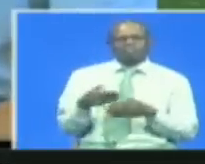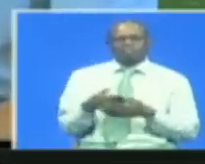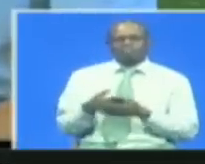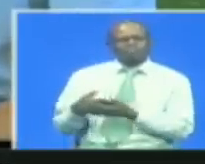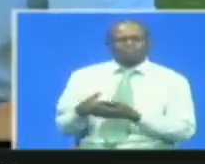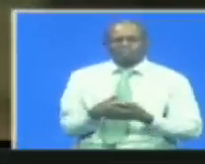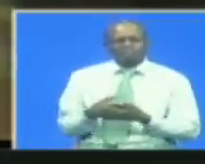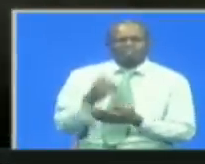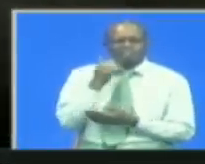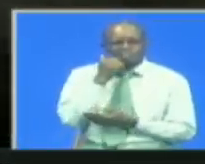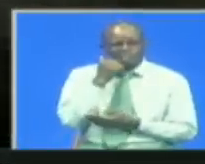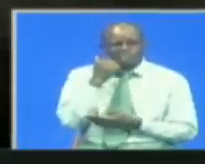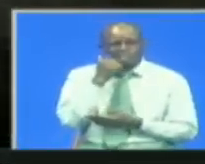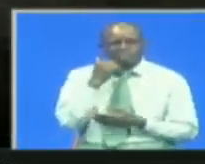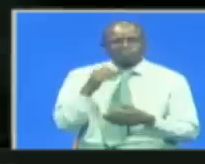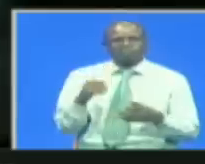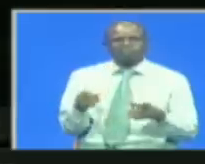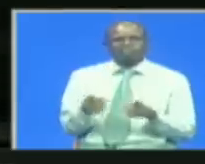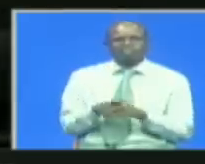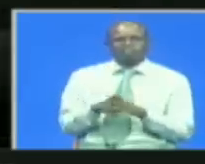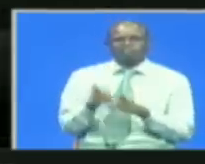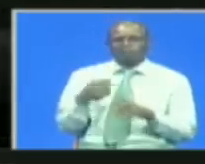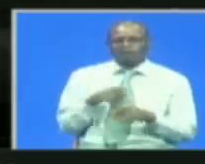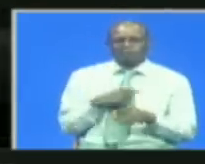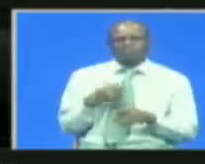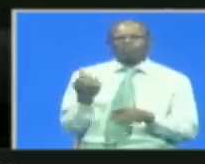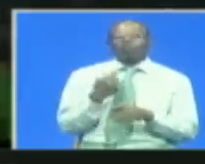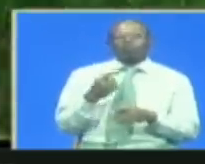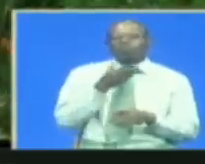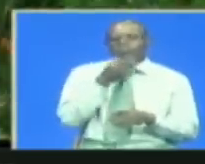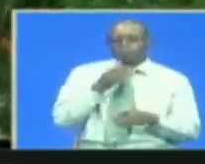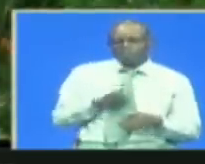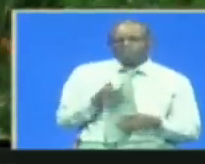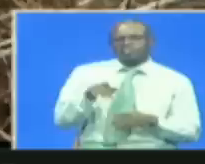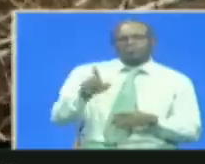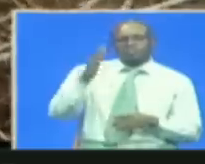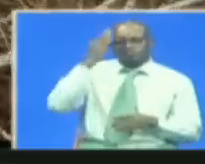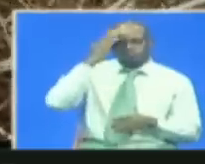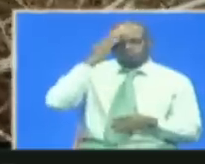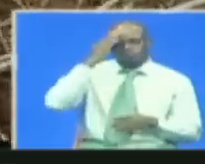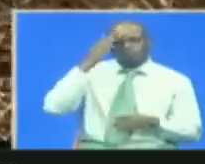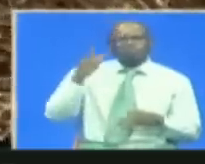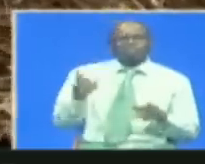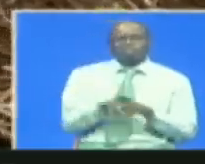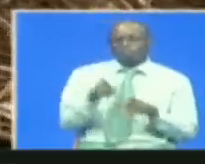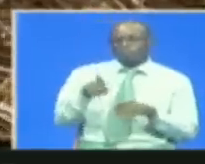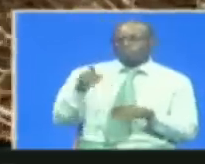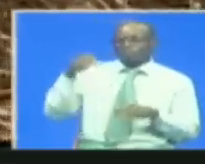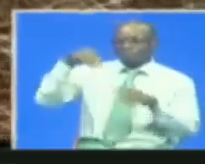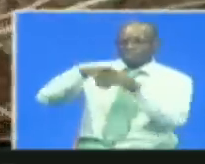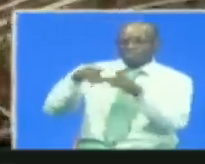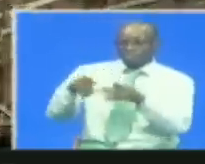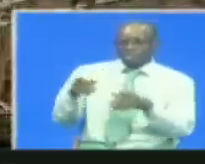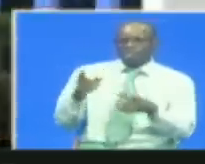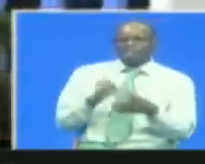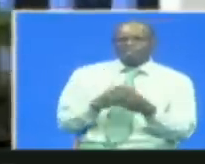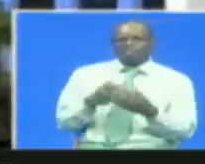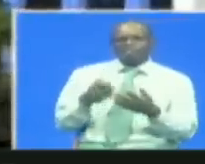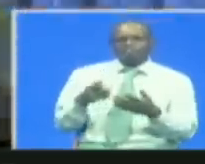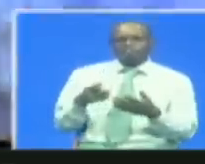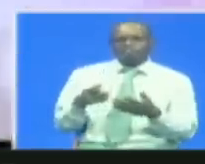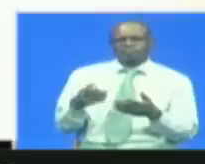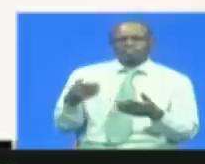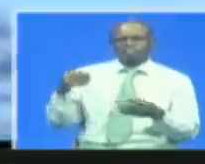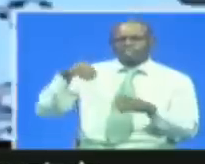This is a sick baby. You know, we are the only parents he's ever known. Walikuwa pale ndani kwa karatasi ya polythene